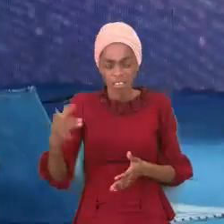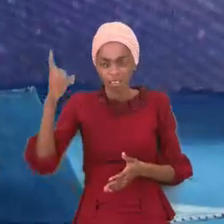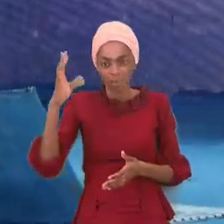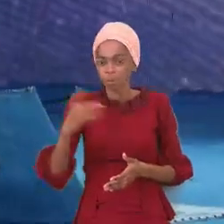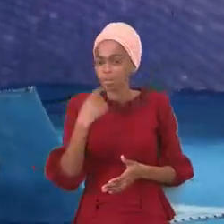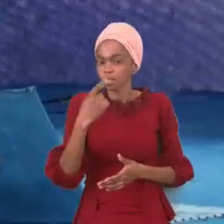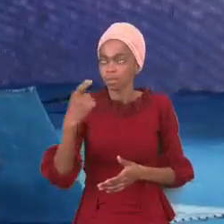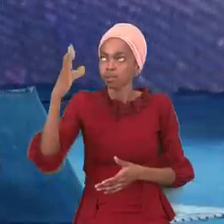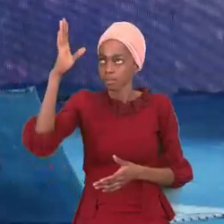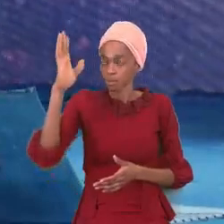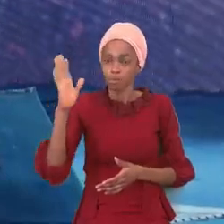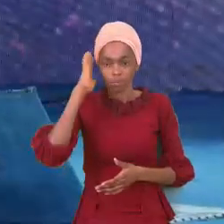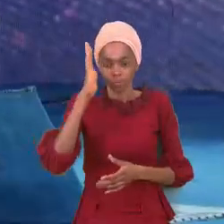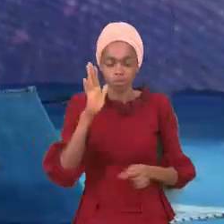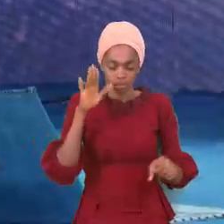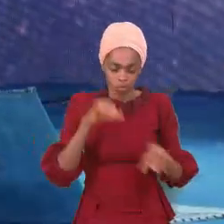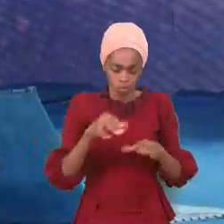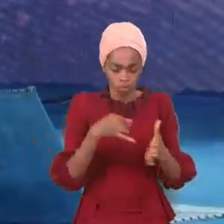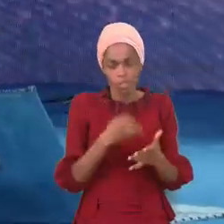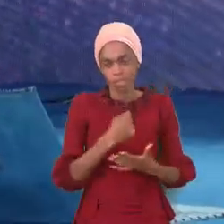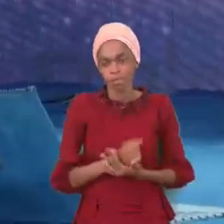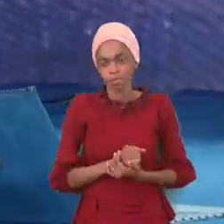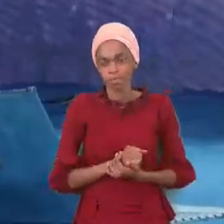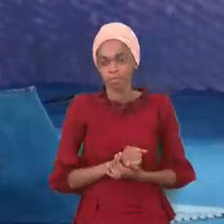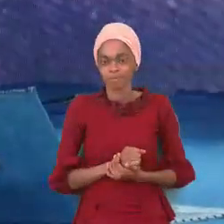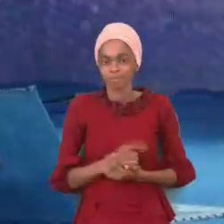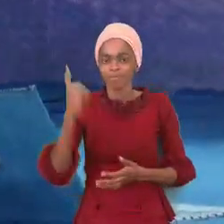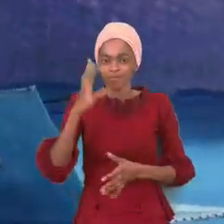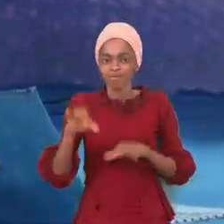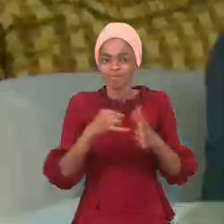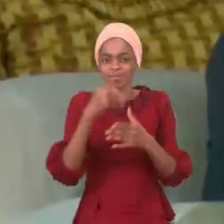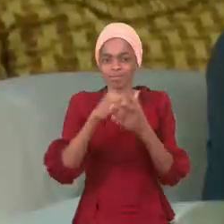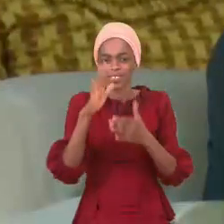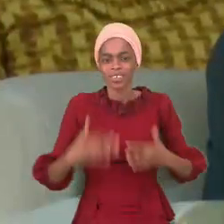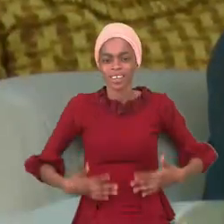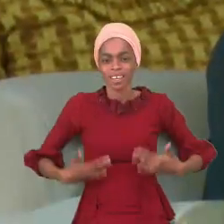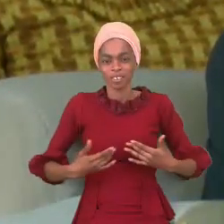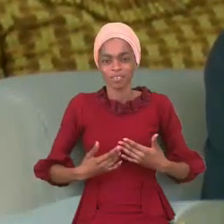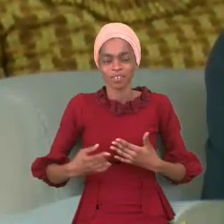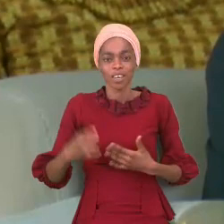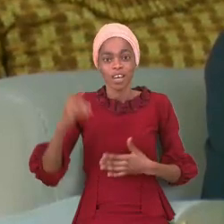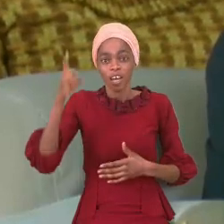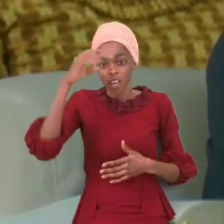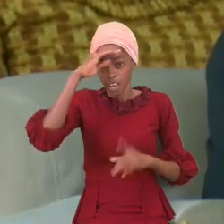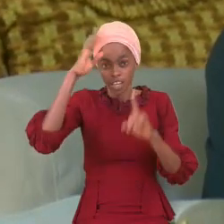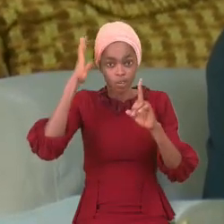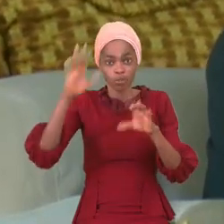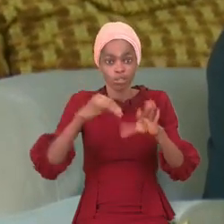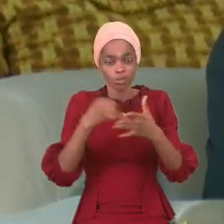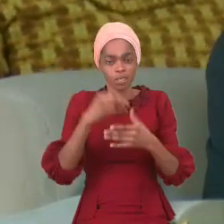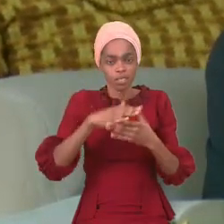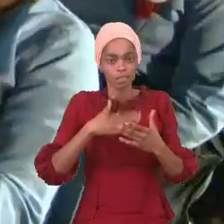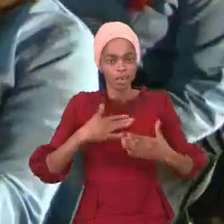he will do. He will do it in your life. He will do it in my